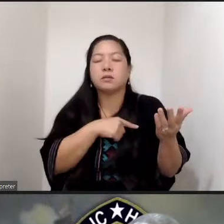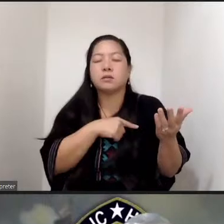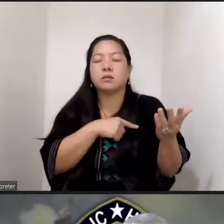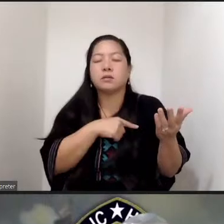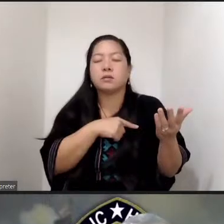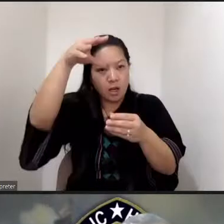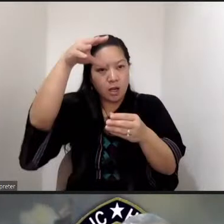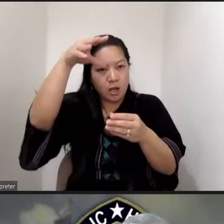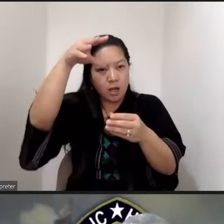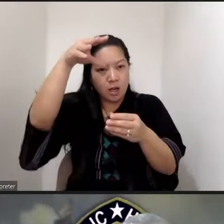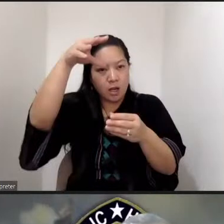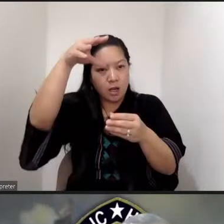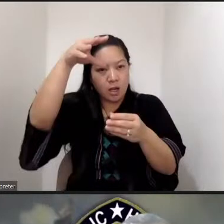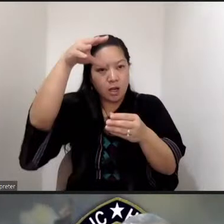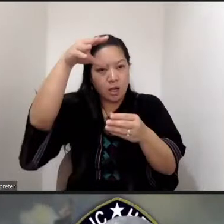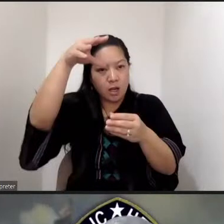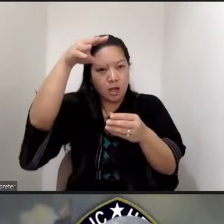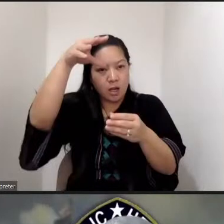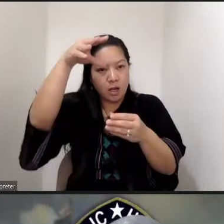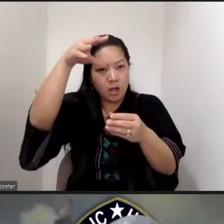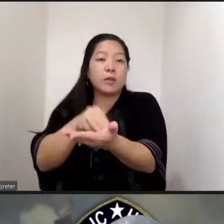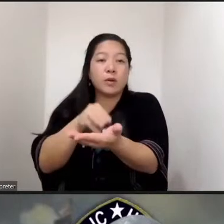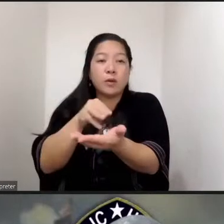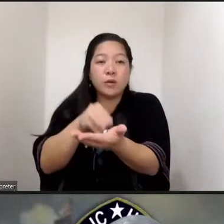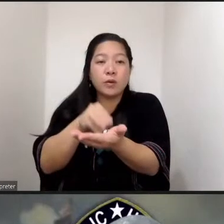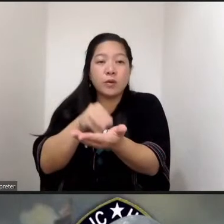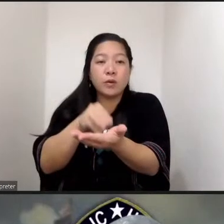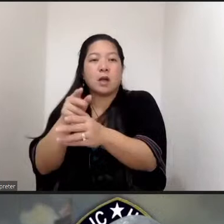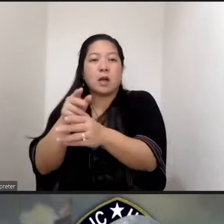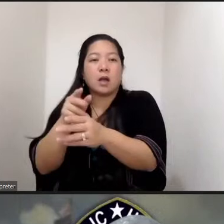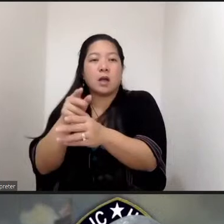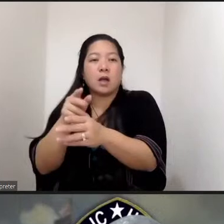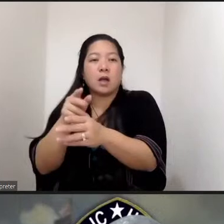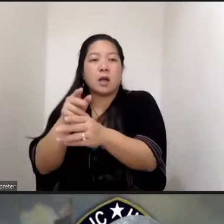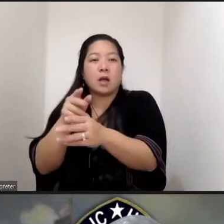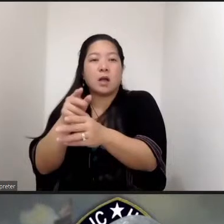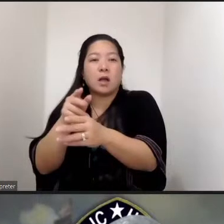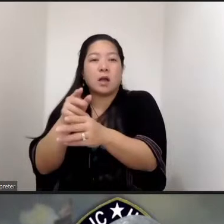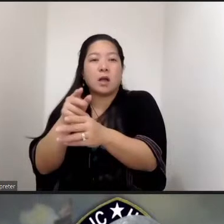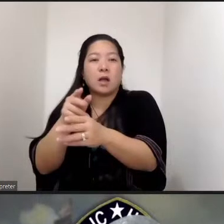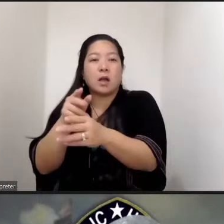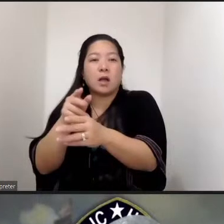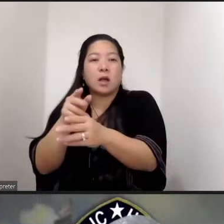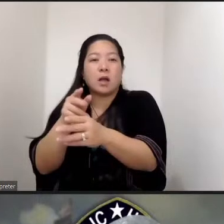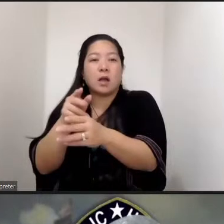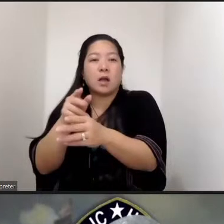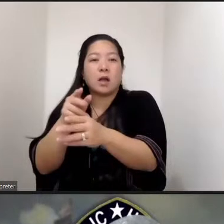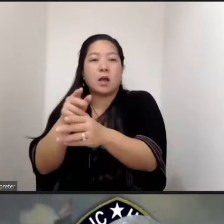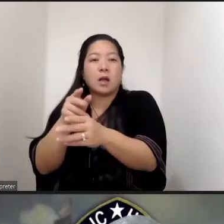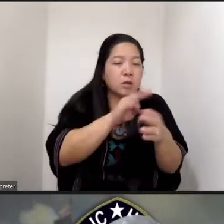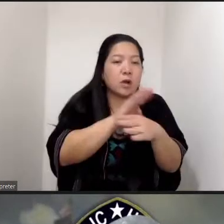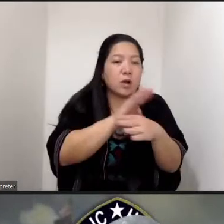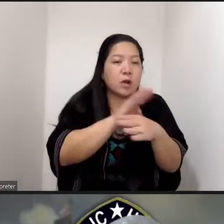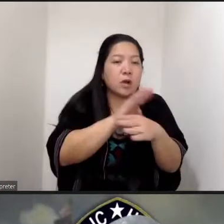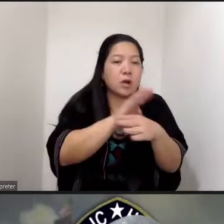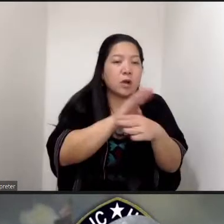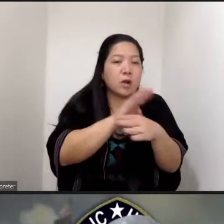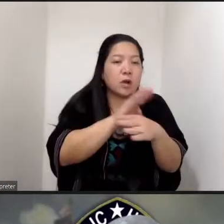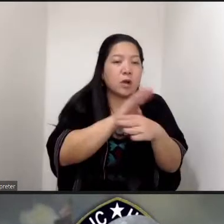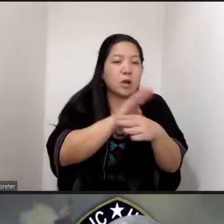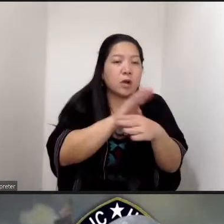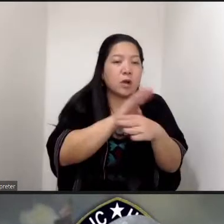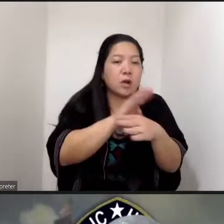various experts, from doctors, nurses, public health people, business community.